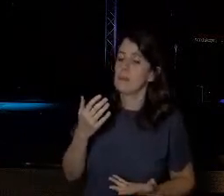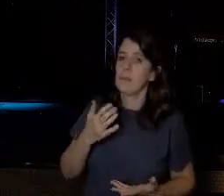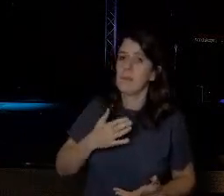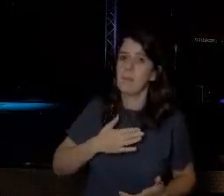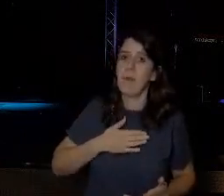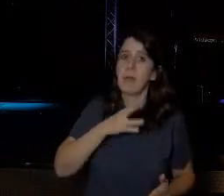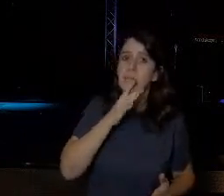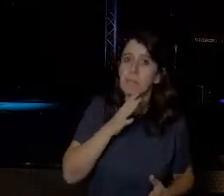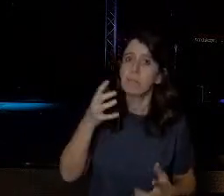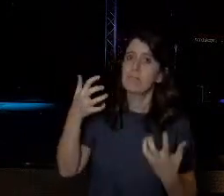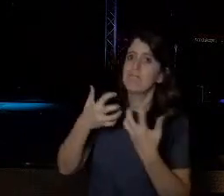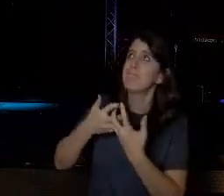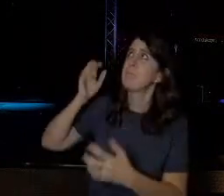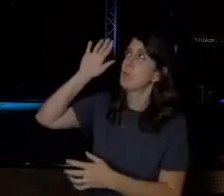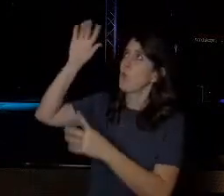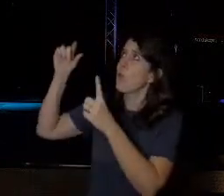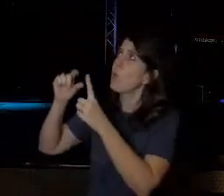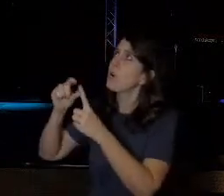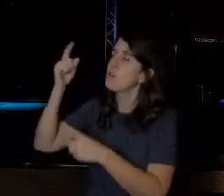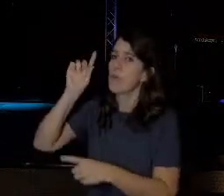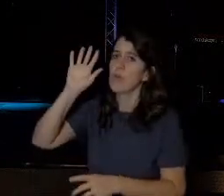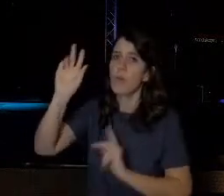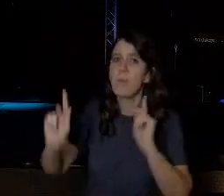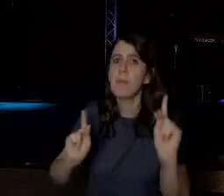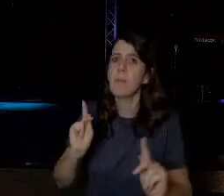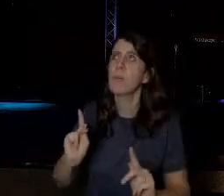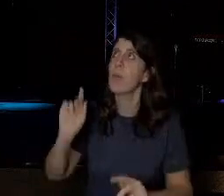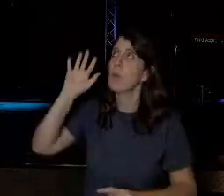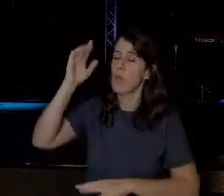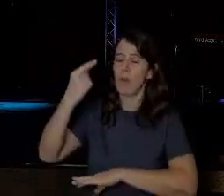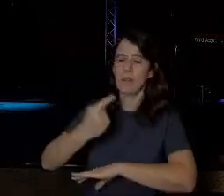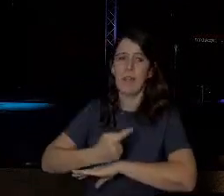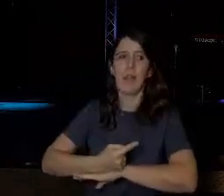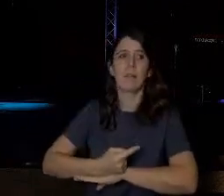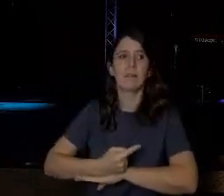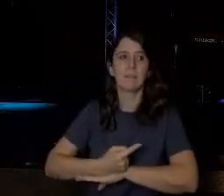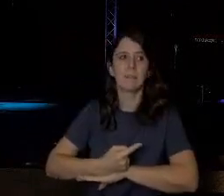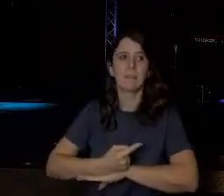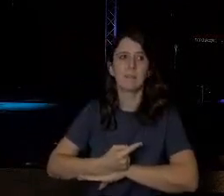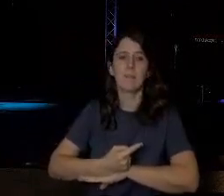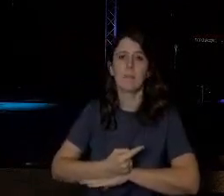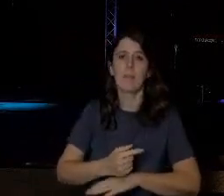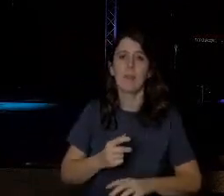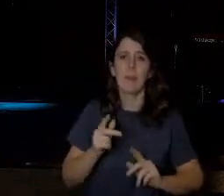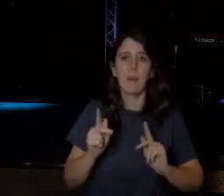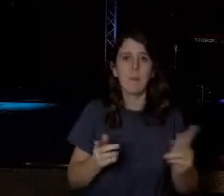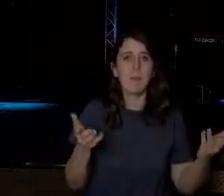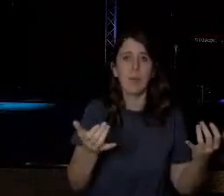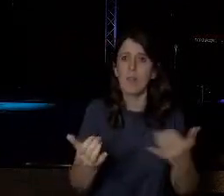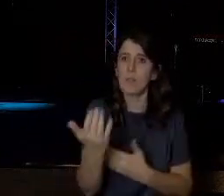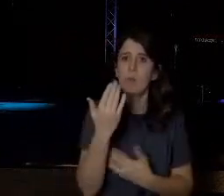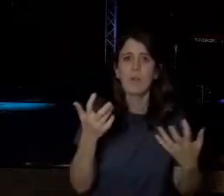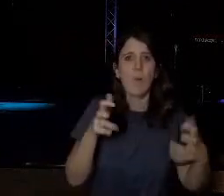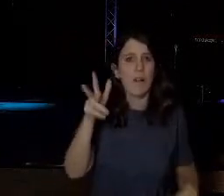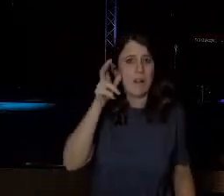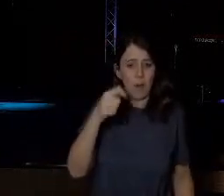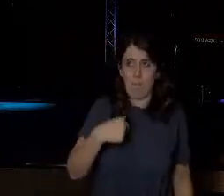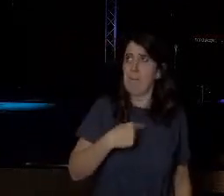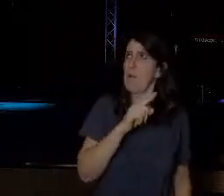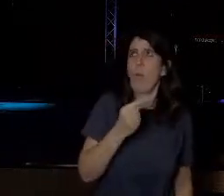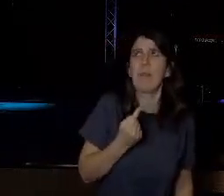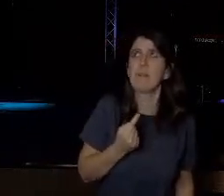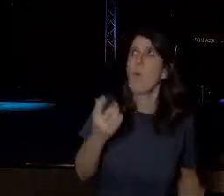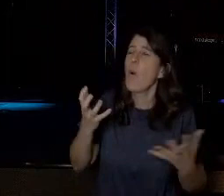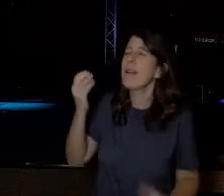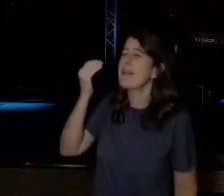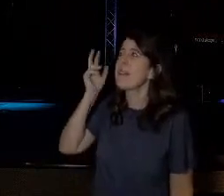my words? Would they be your words for your people on your day, God? No one here this morning wants to just hear from Pastor Chris. We all come to hear from you. So God, I